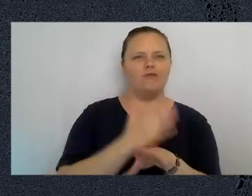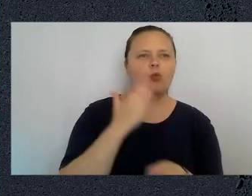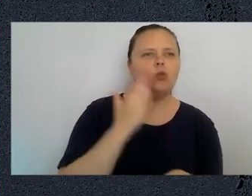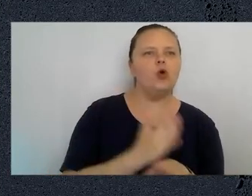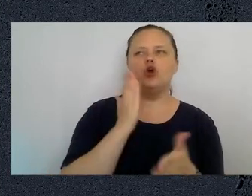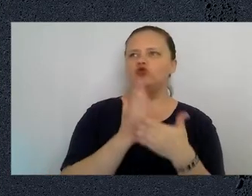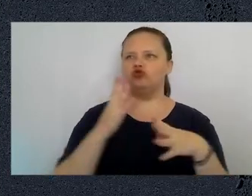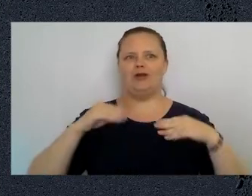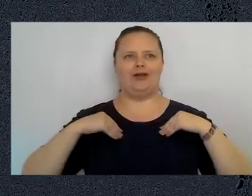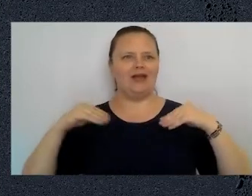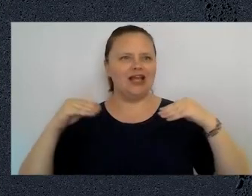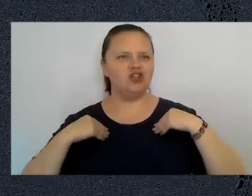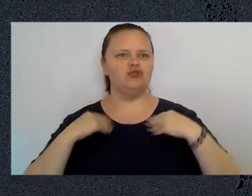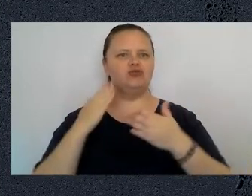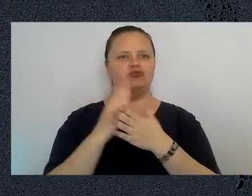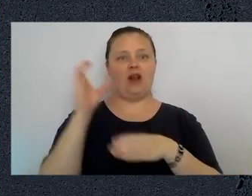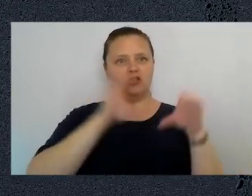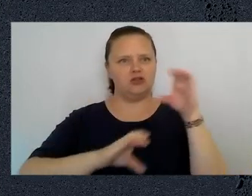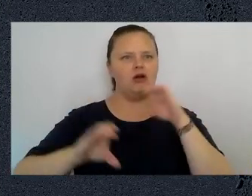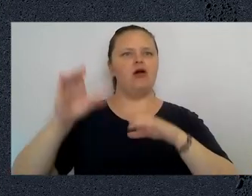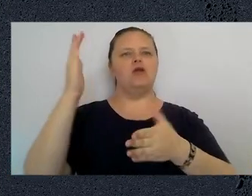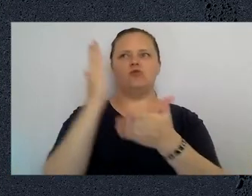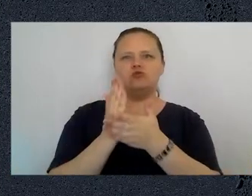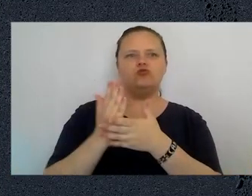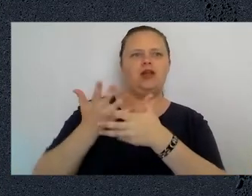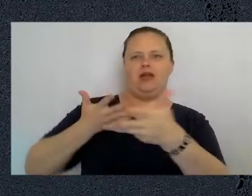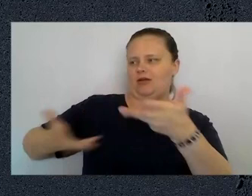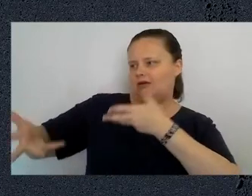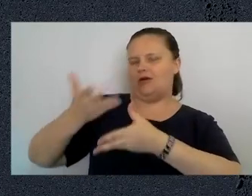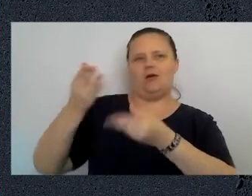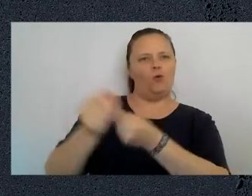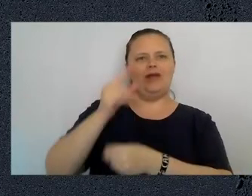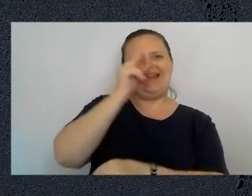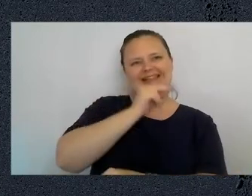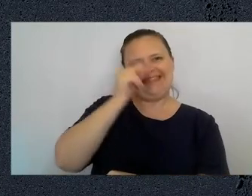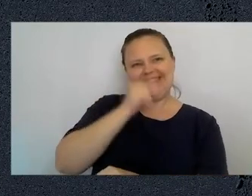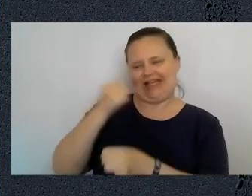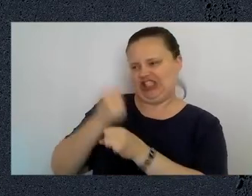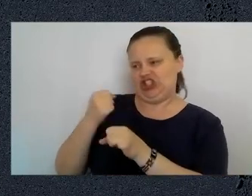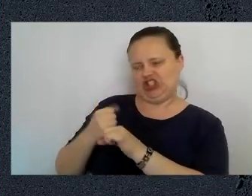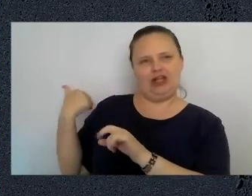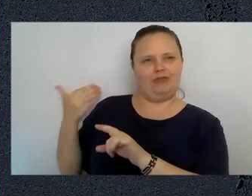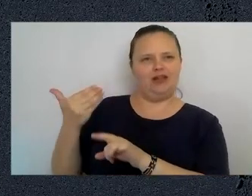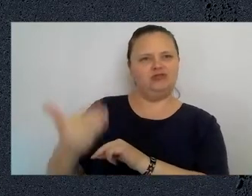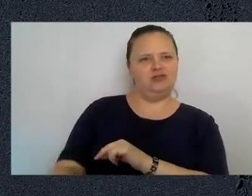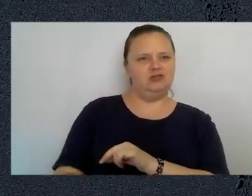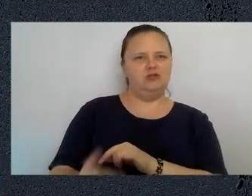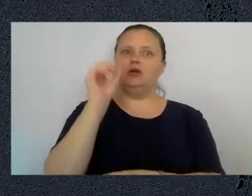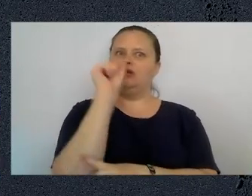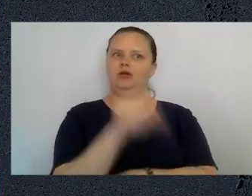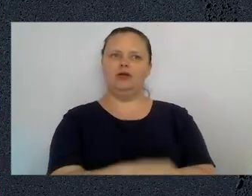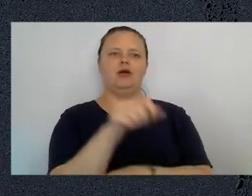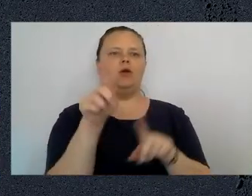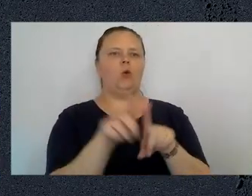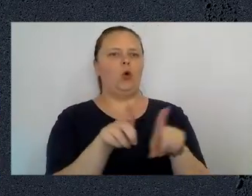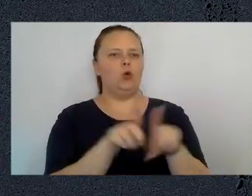real scientists, actually liaising with the earlier generations. And it also comes as, you know, not someone who's